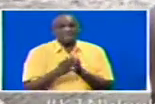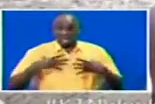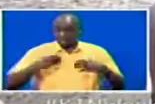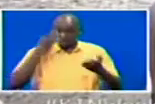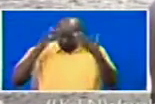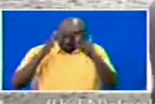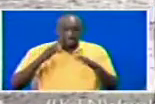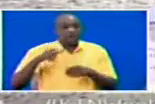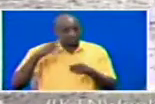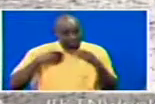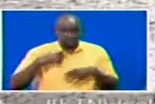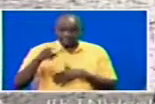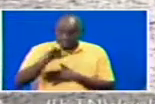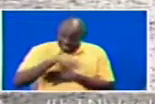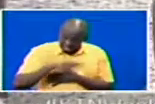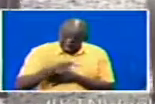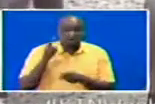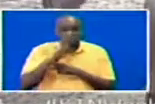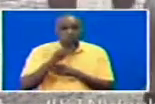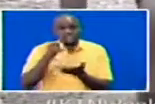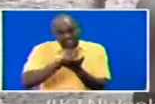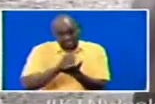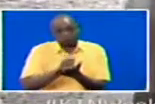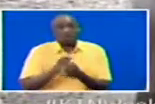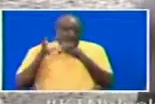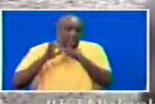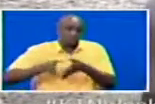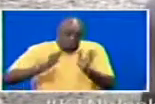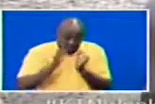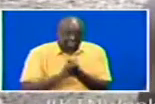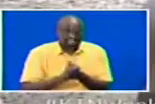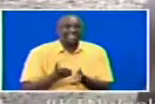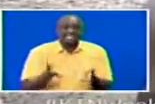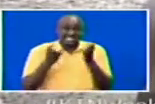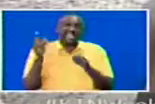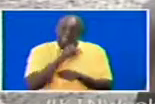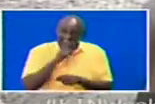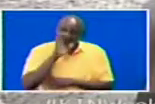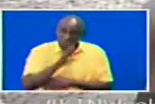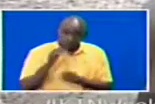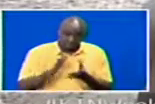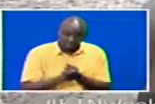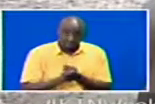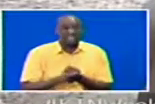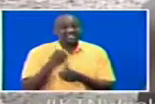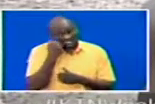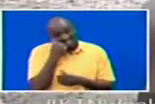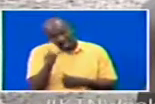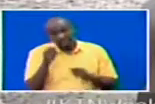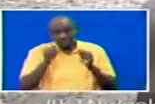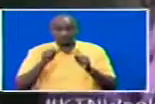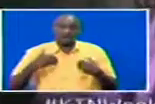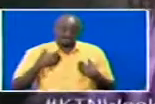the locals use traditional measures which often increase the risk of contracting other diseases like